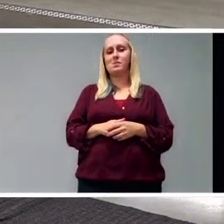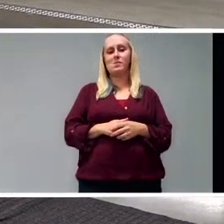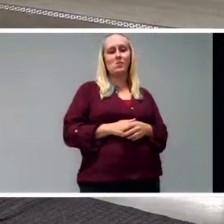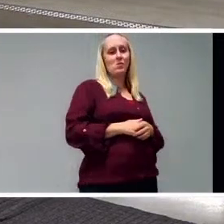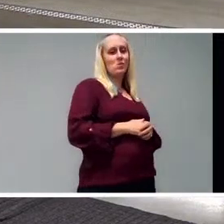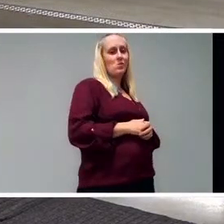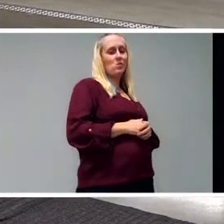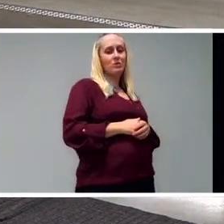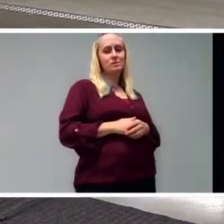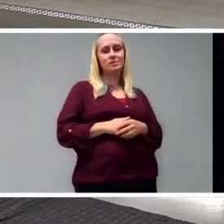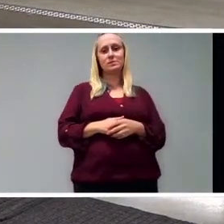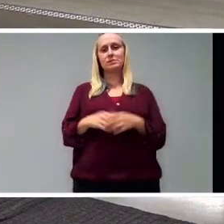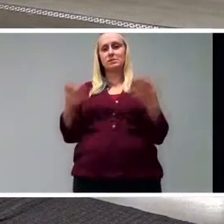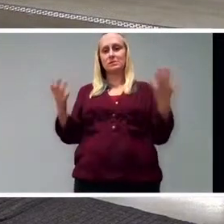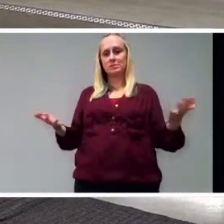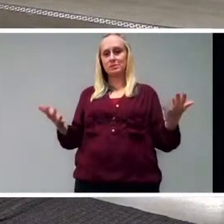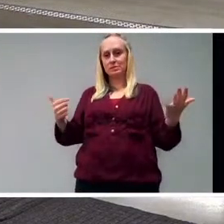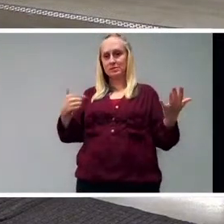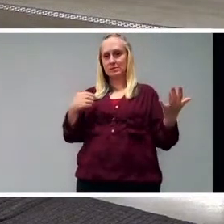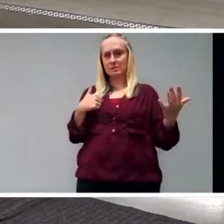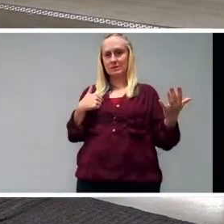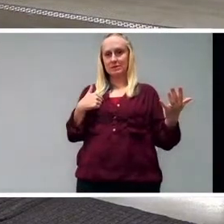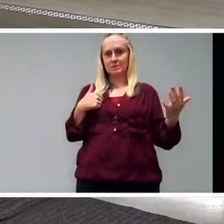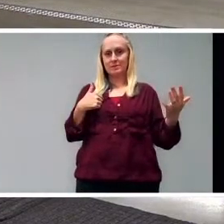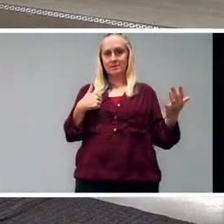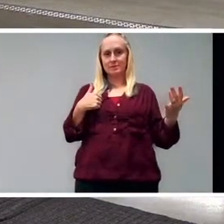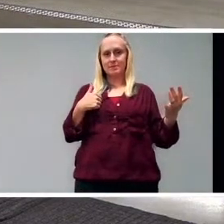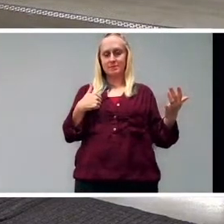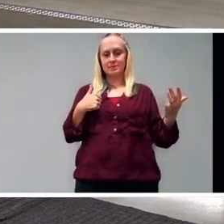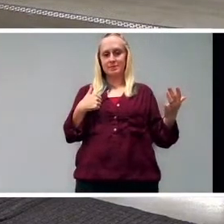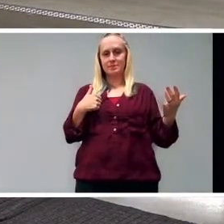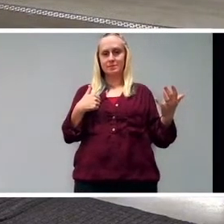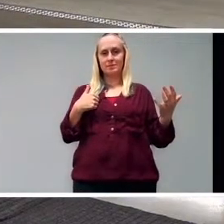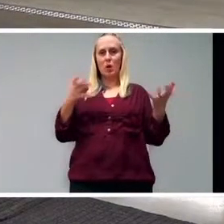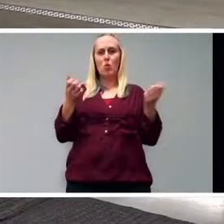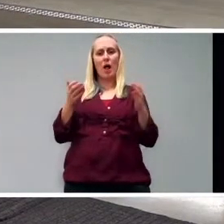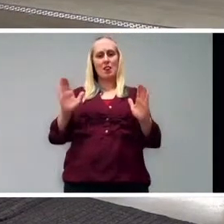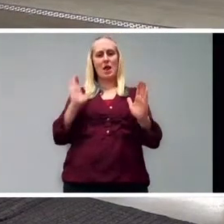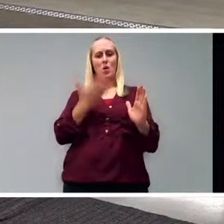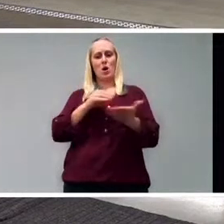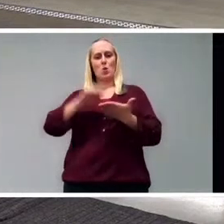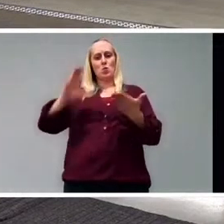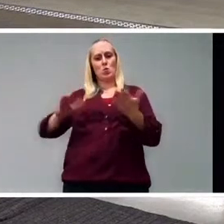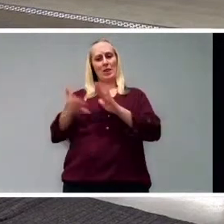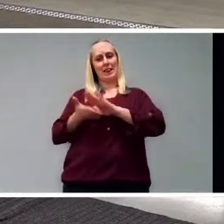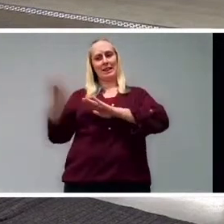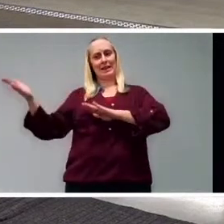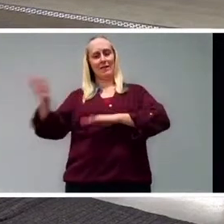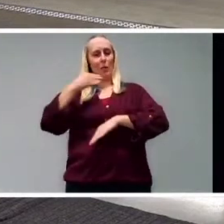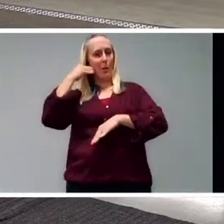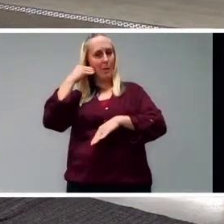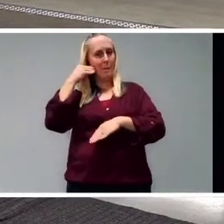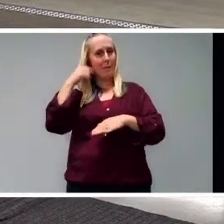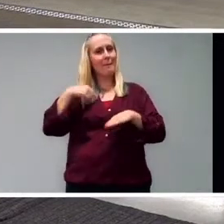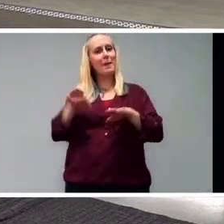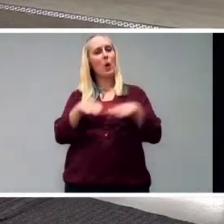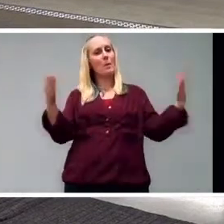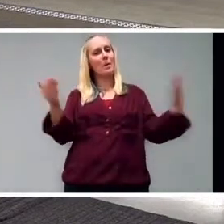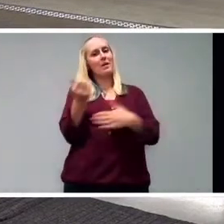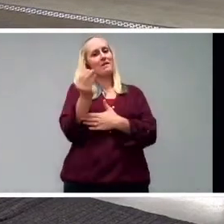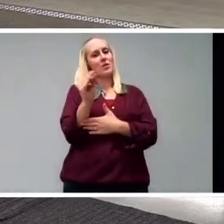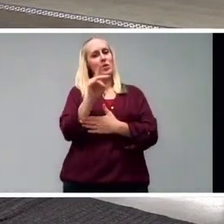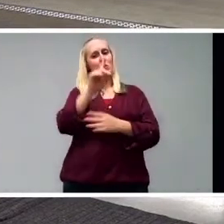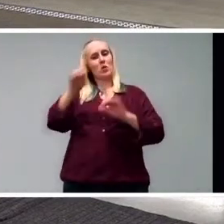So I think we want to be able to let our students go home. So I'm going to open it up. Maybe if we had a couple questions